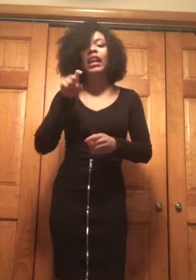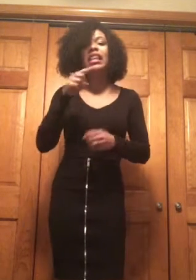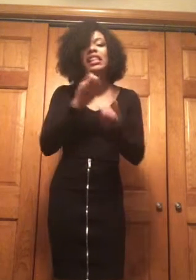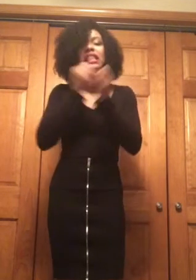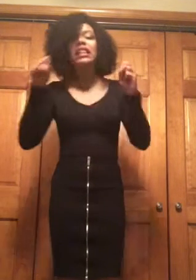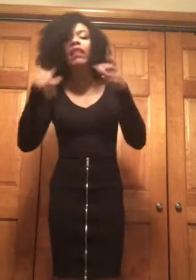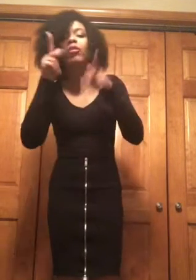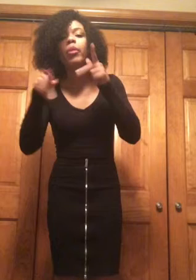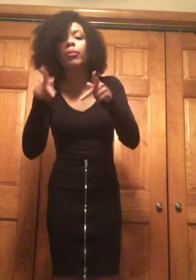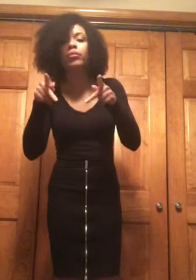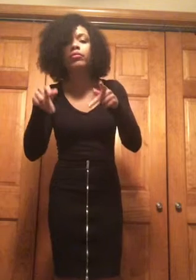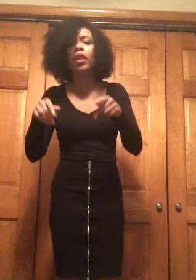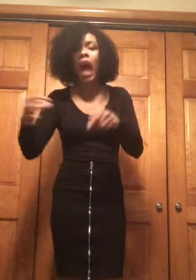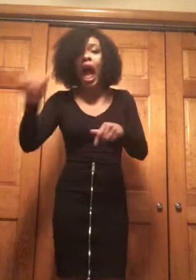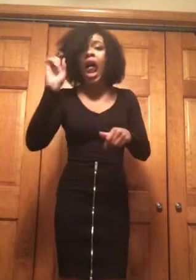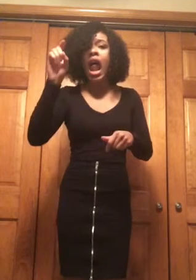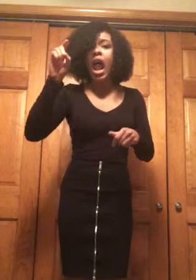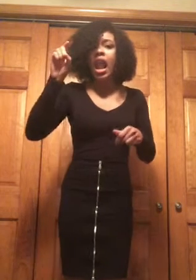be a superhero.